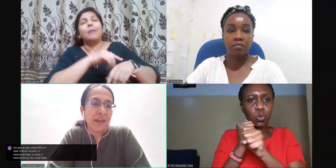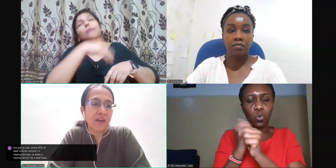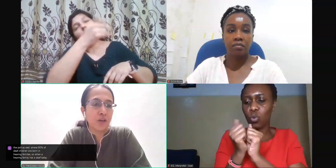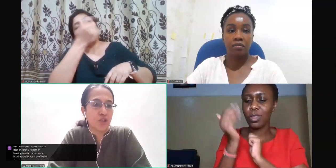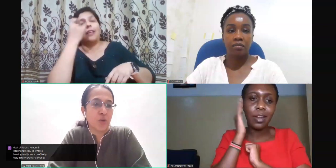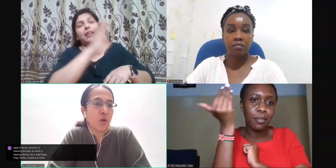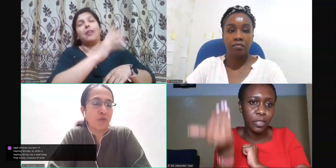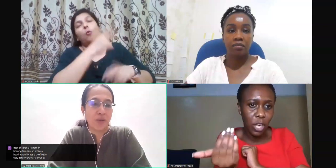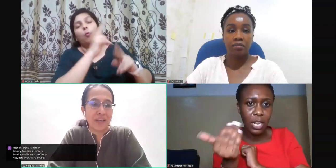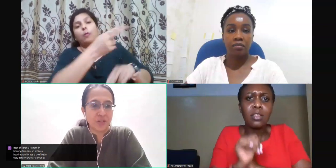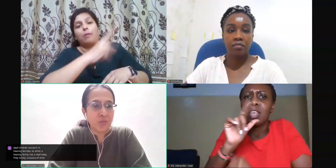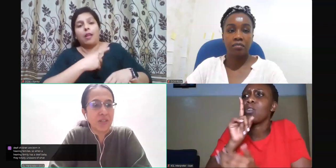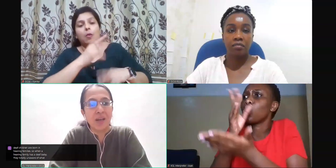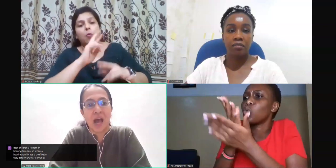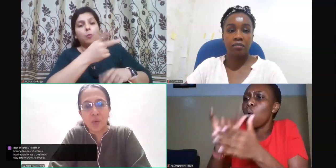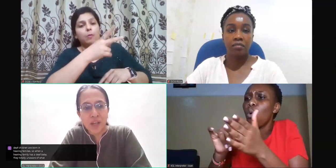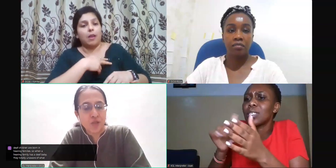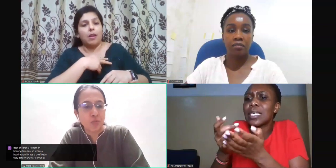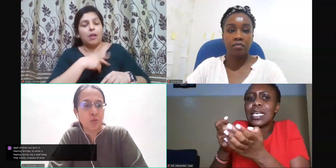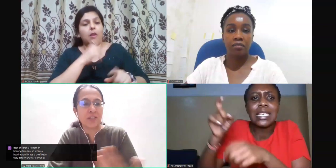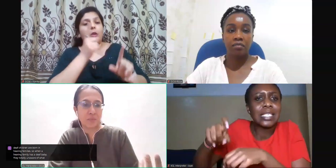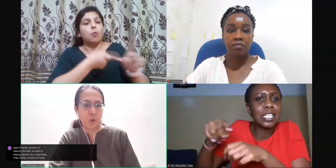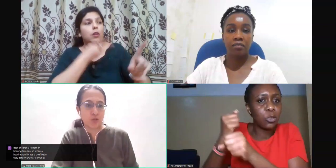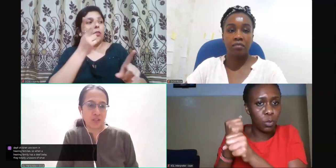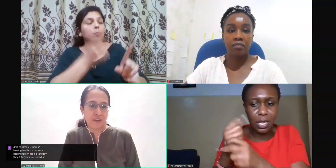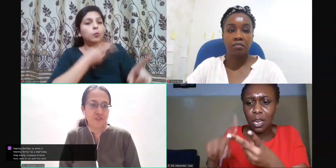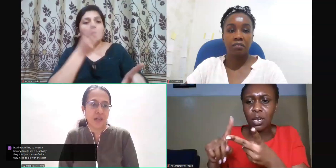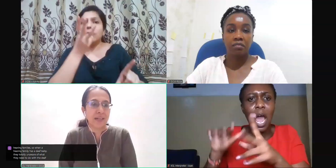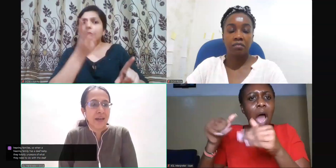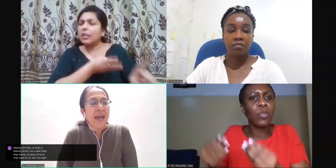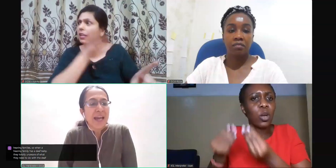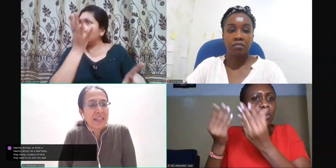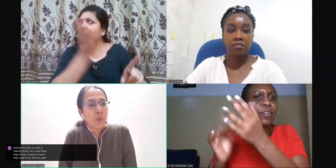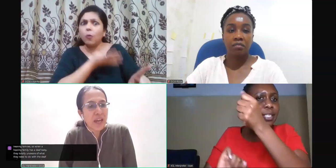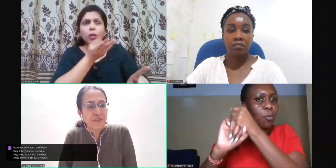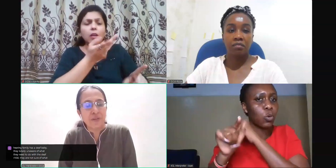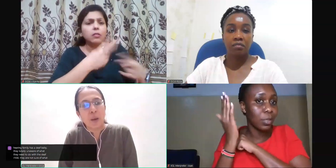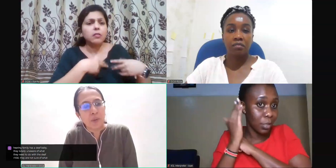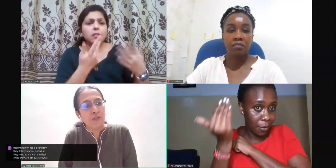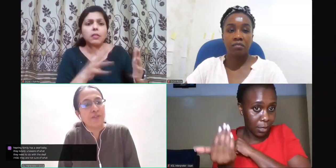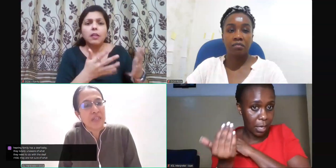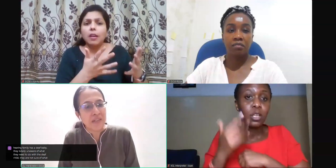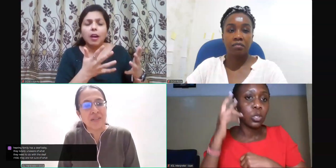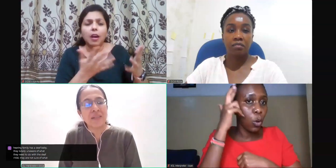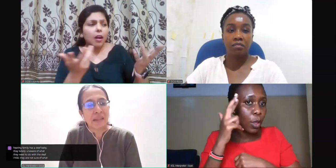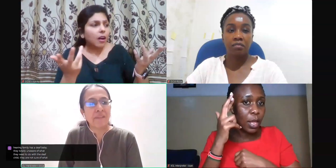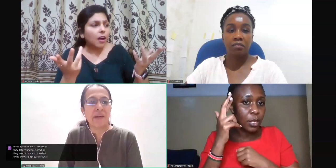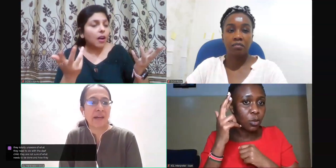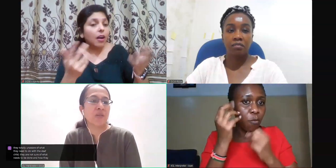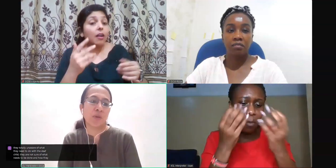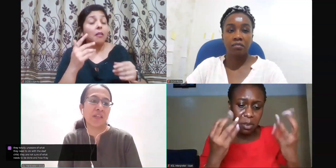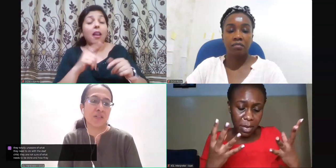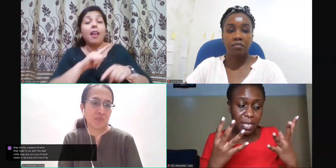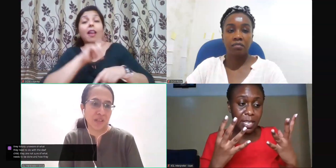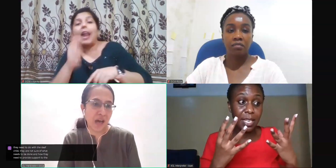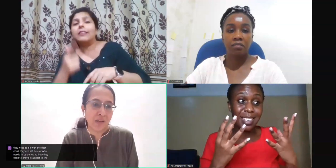child. They are not sure of what needs to be done, how they need to provide support to the deaf child. And they wait for a couple of years till they